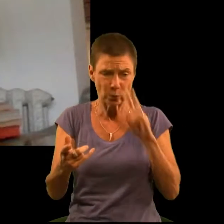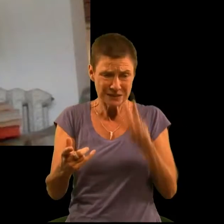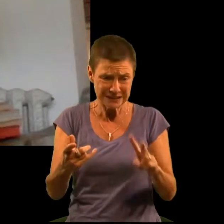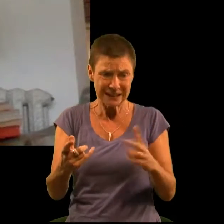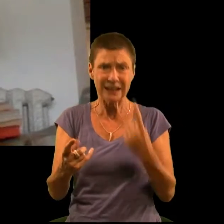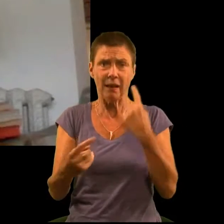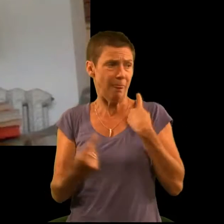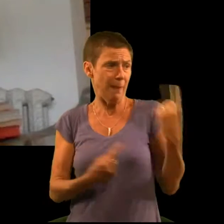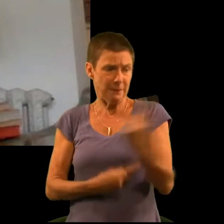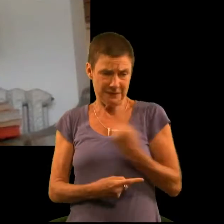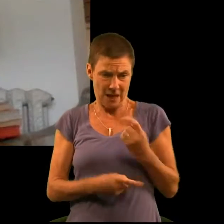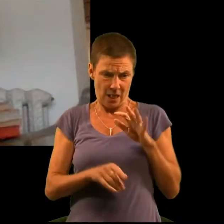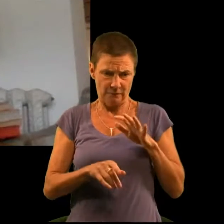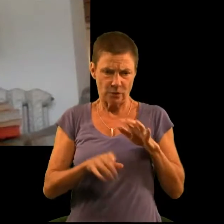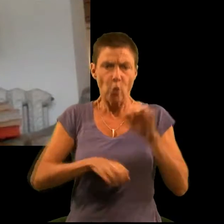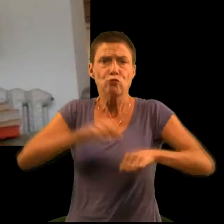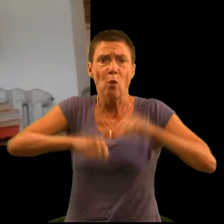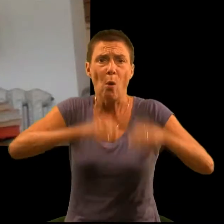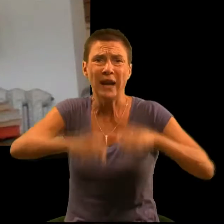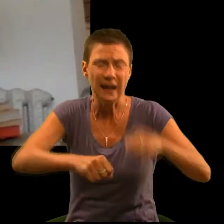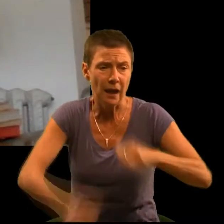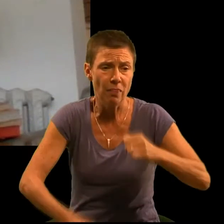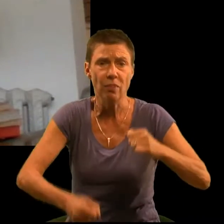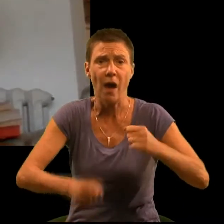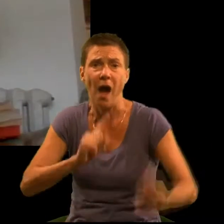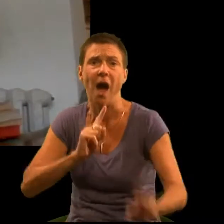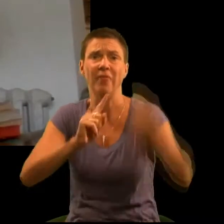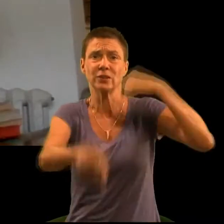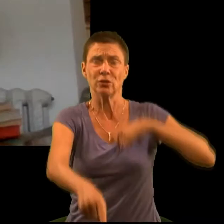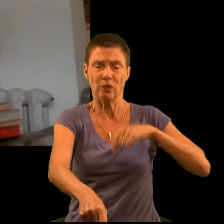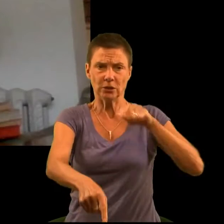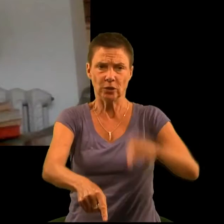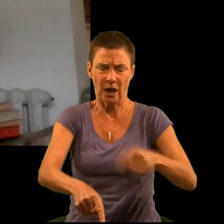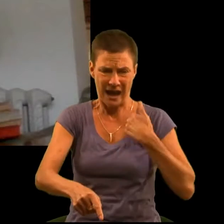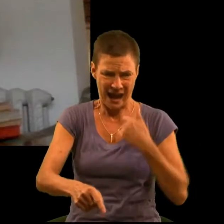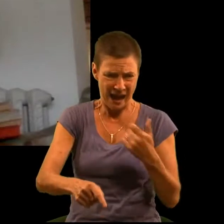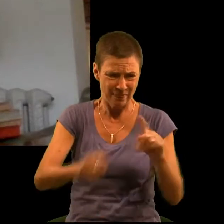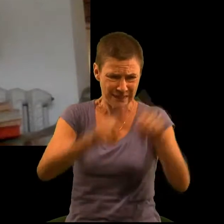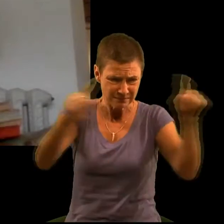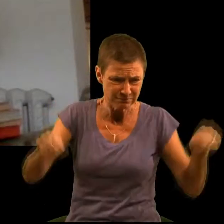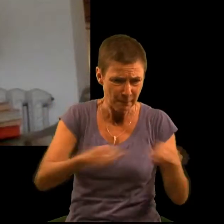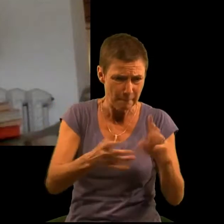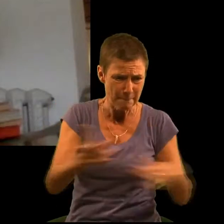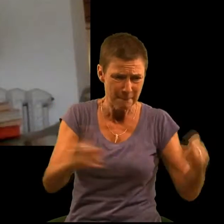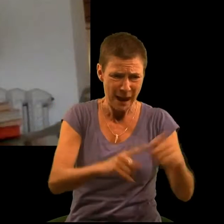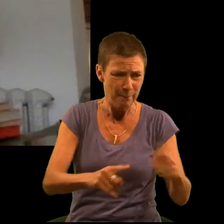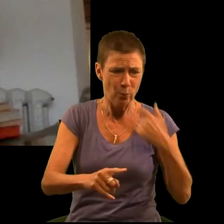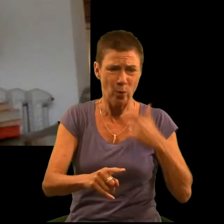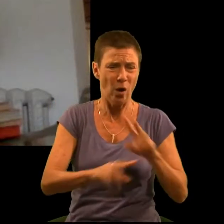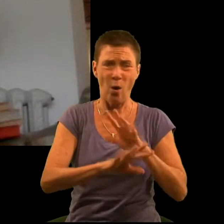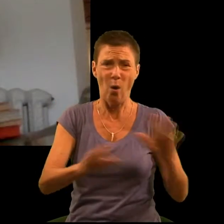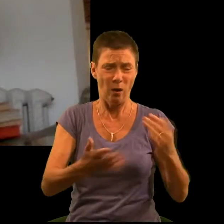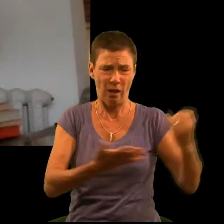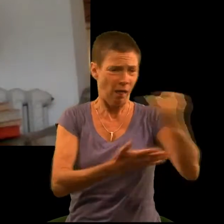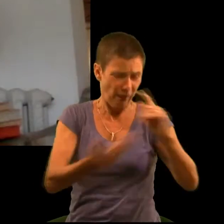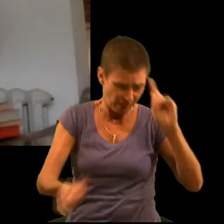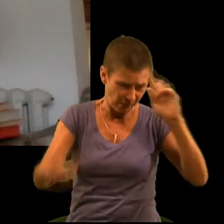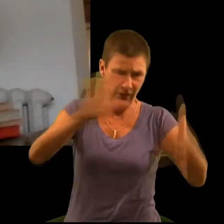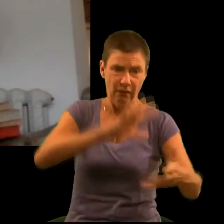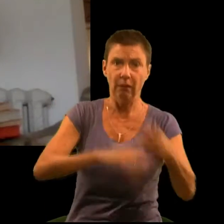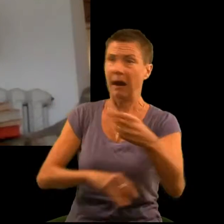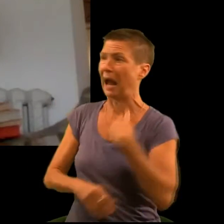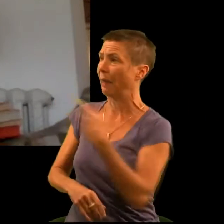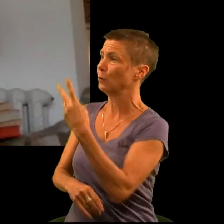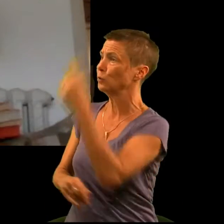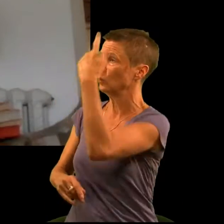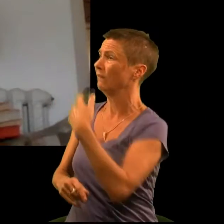to be crawling in entirely the wrong direction, and the crude cartoons of Wish, Tsar and Bodkin were no longer looking happy, but extremely frightened and